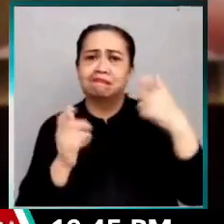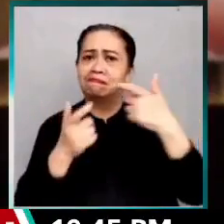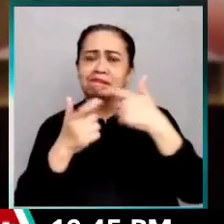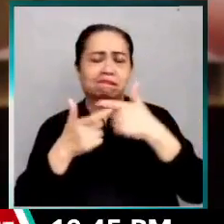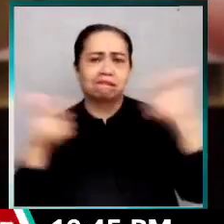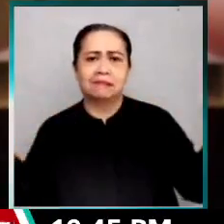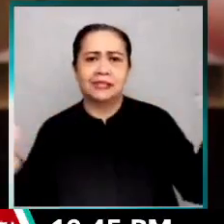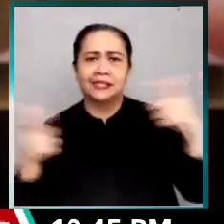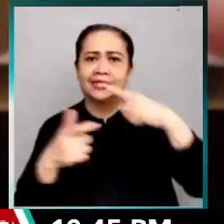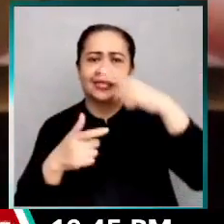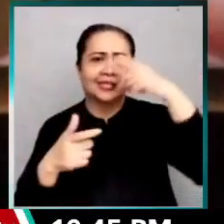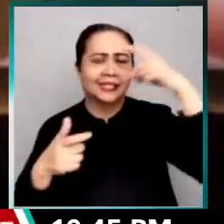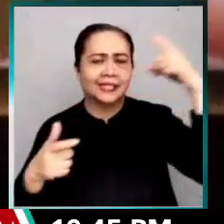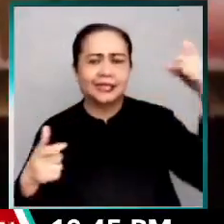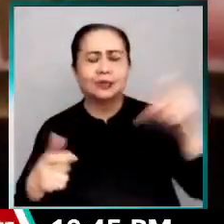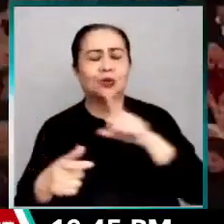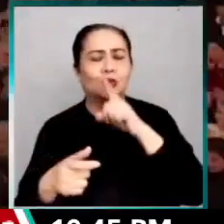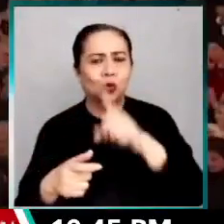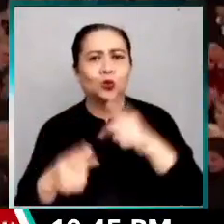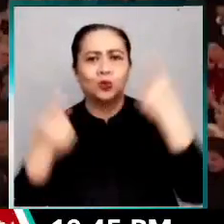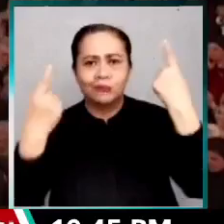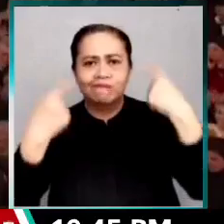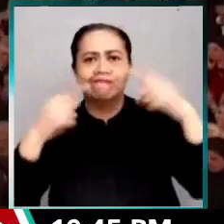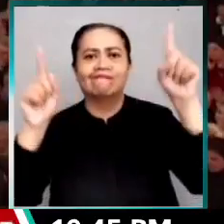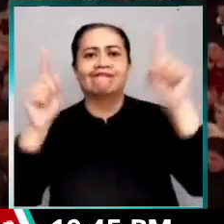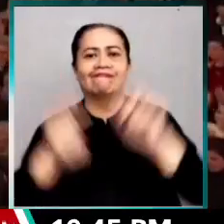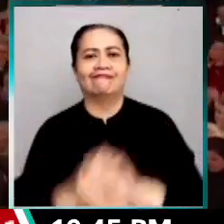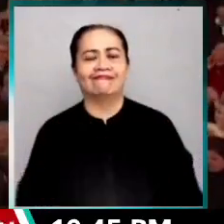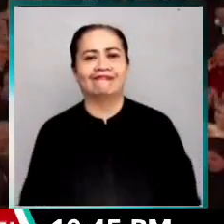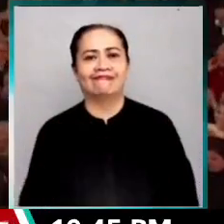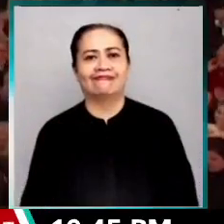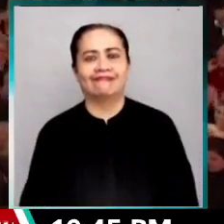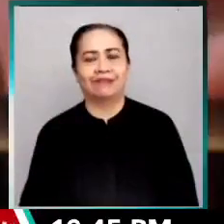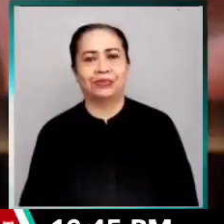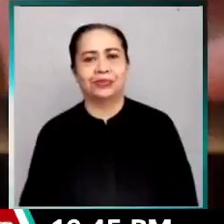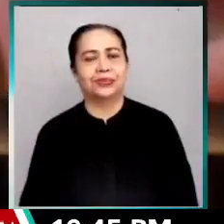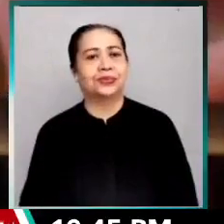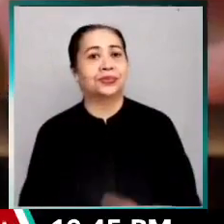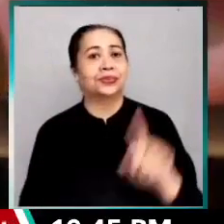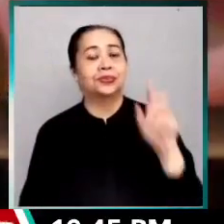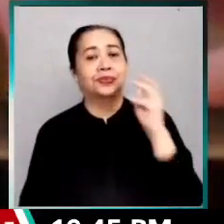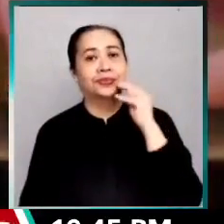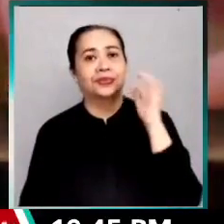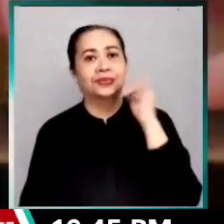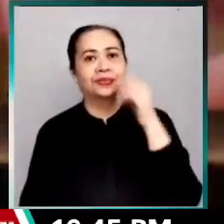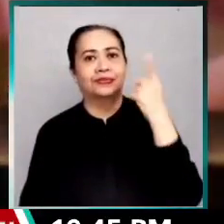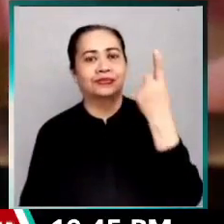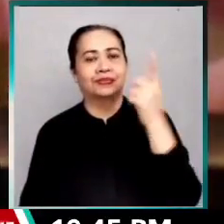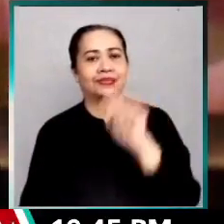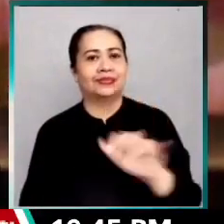dreams do come true first every Asia